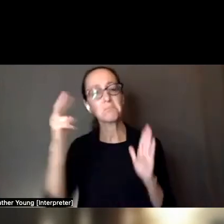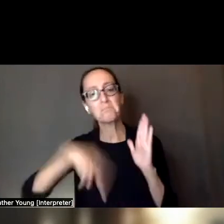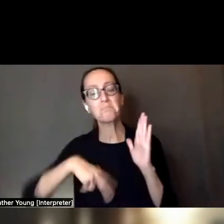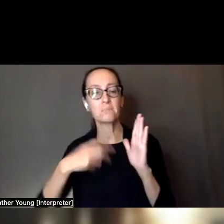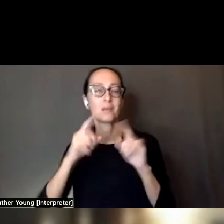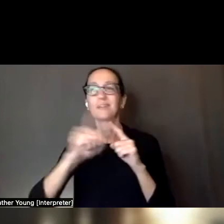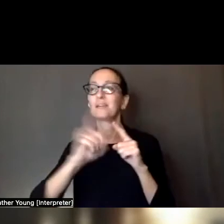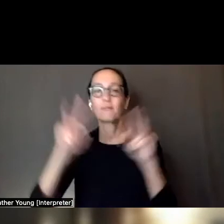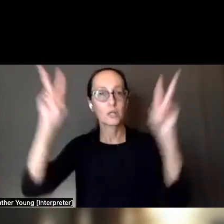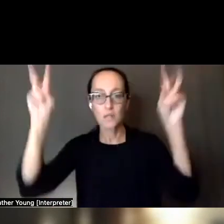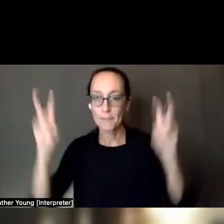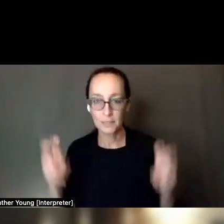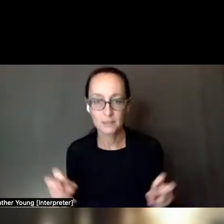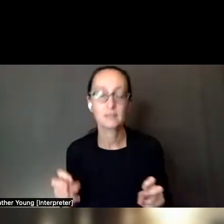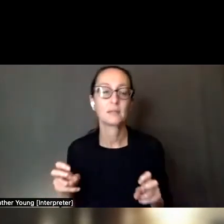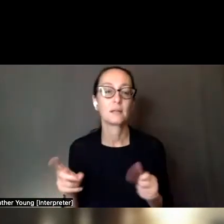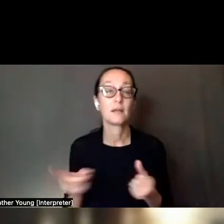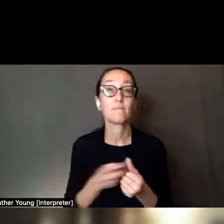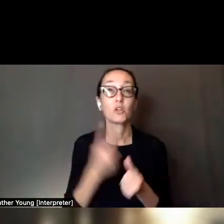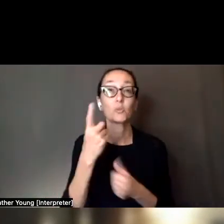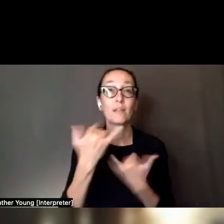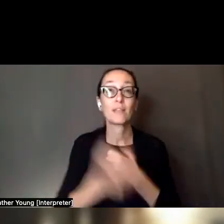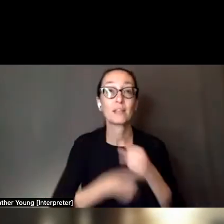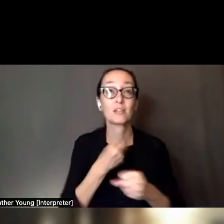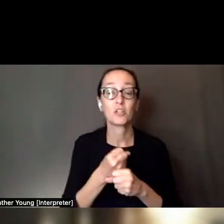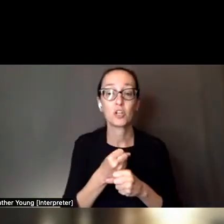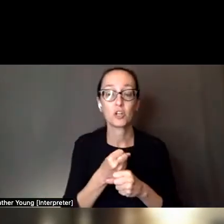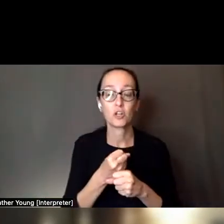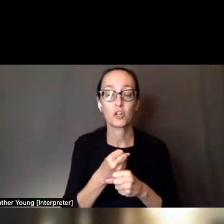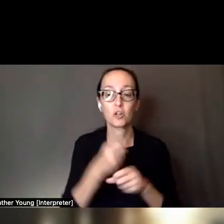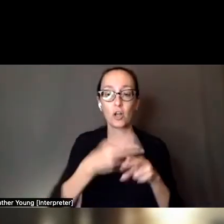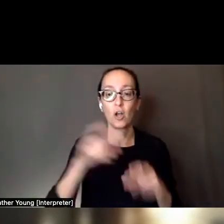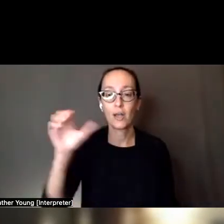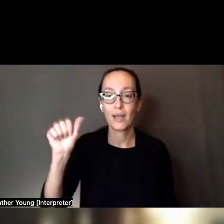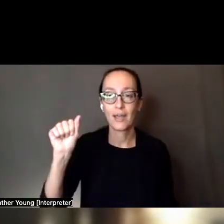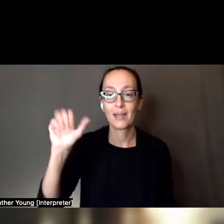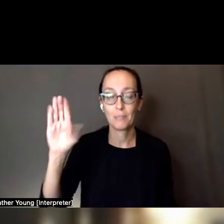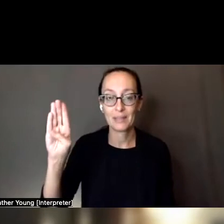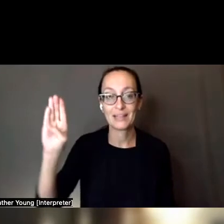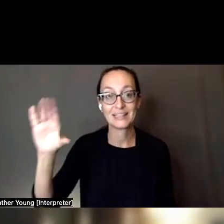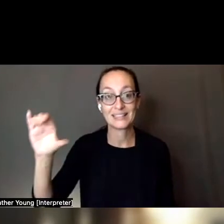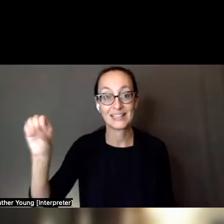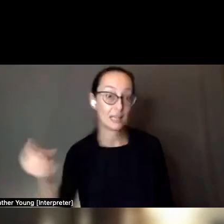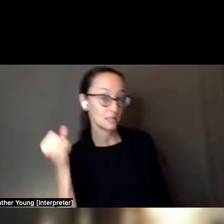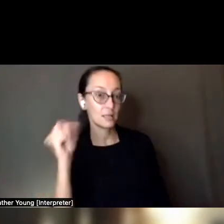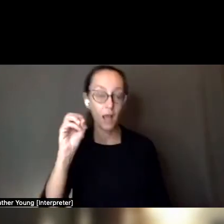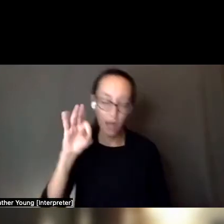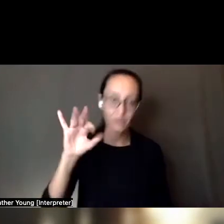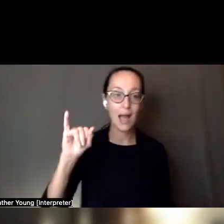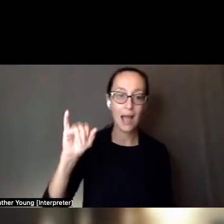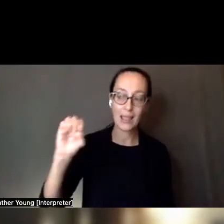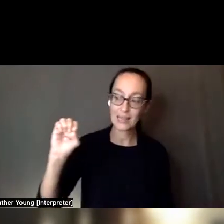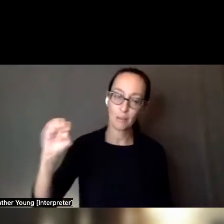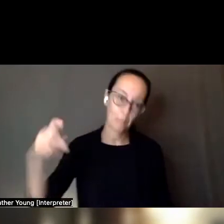of topics. The first one that we had this year was called the ABCs of IEPs. So we were providing